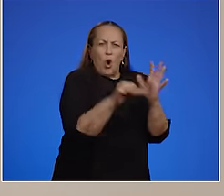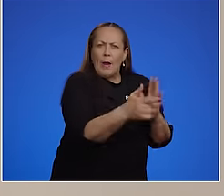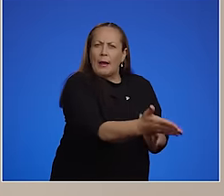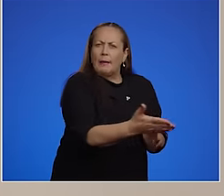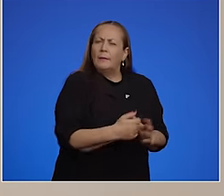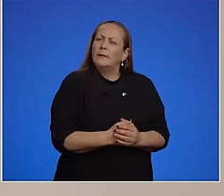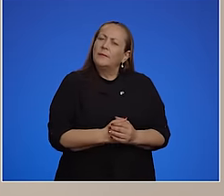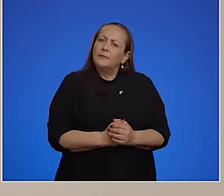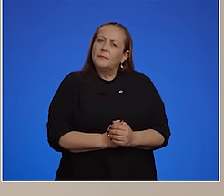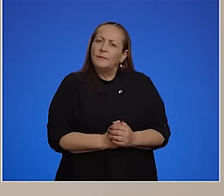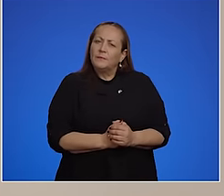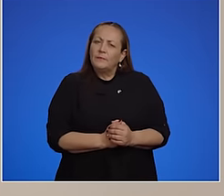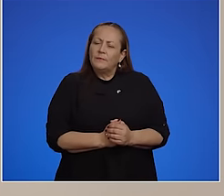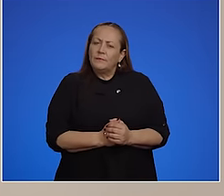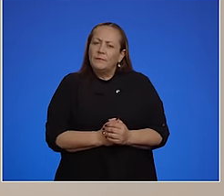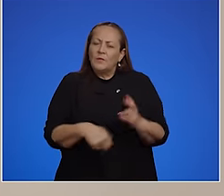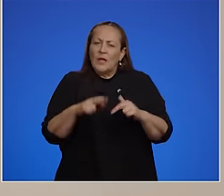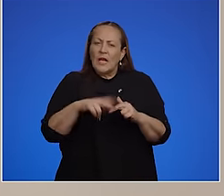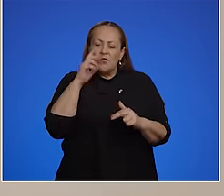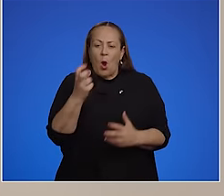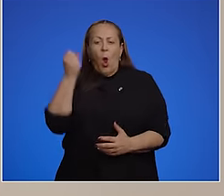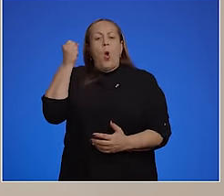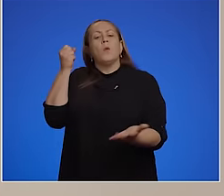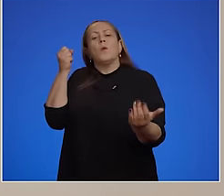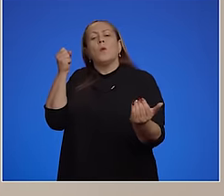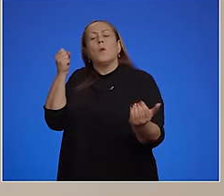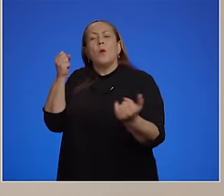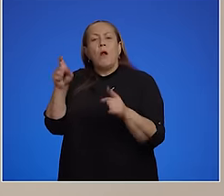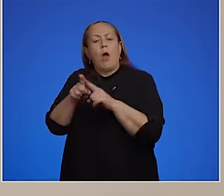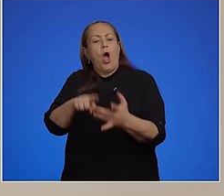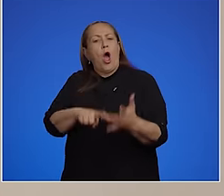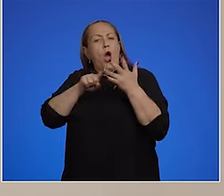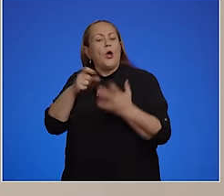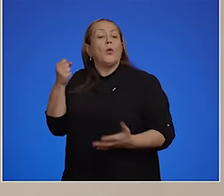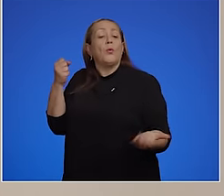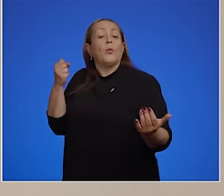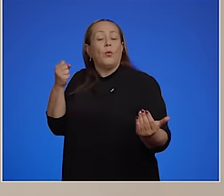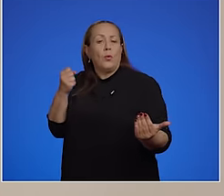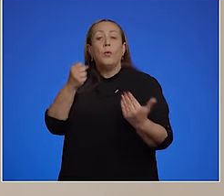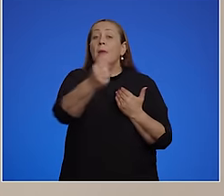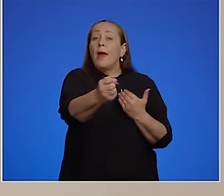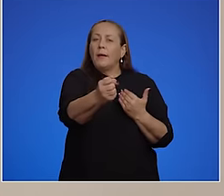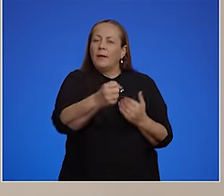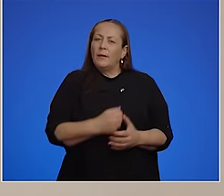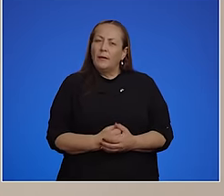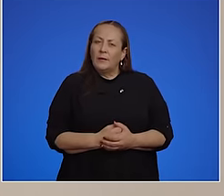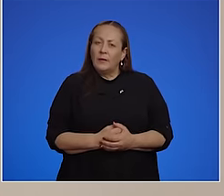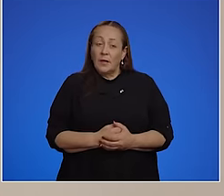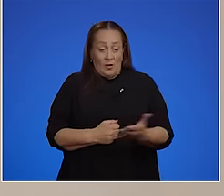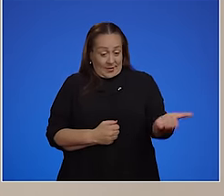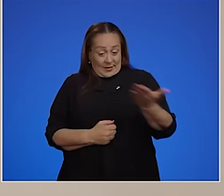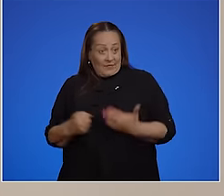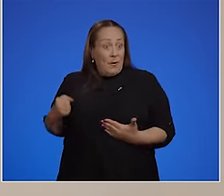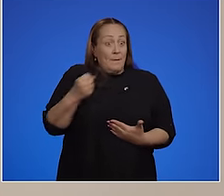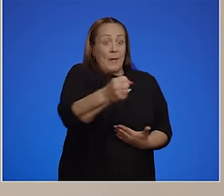that? If you're holding something as a guarantee of a debt, as a surety that someone's going to give you money back, do you give it back when they need